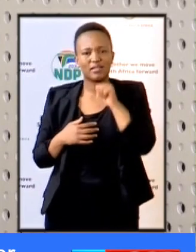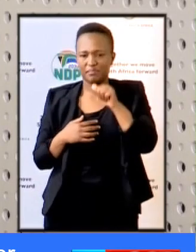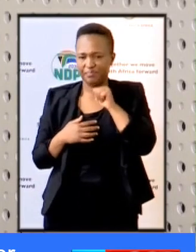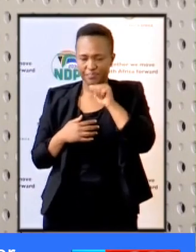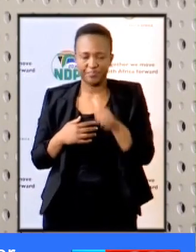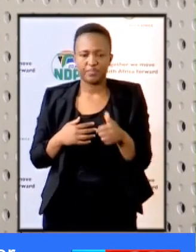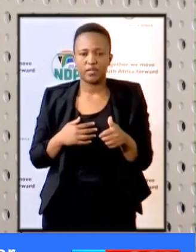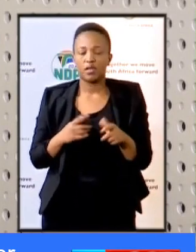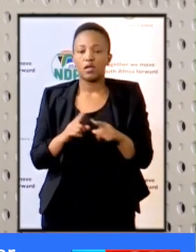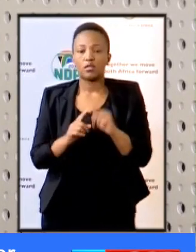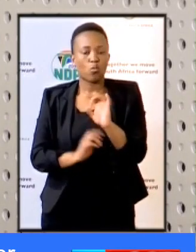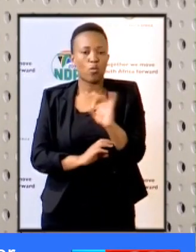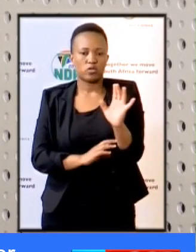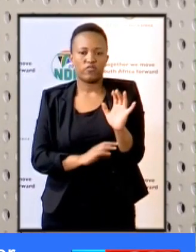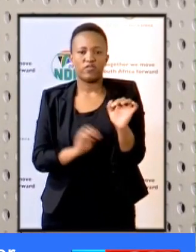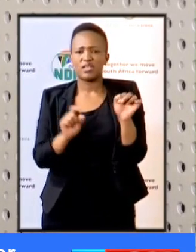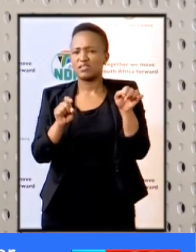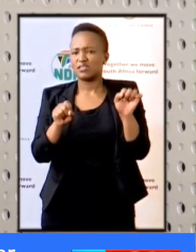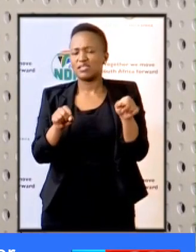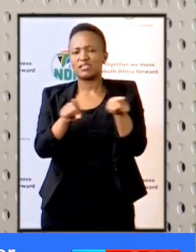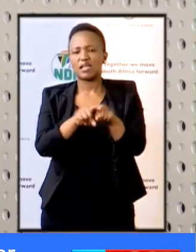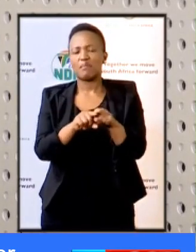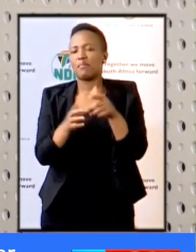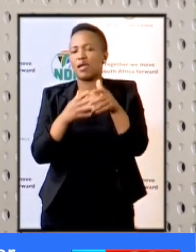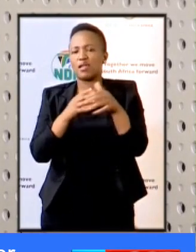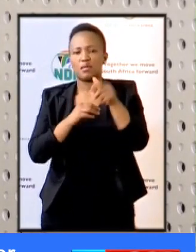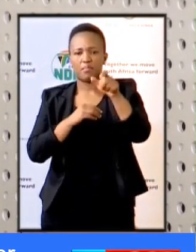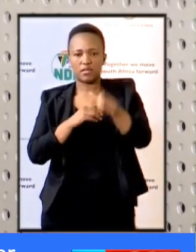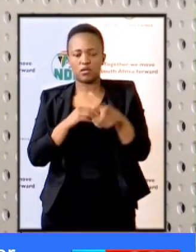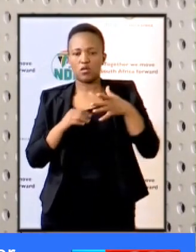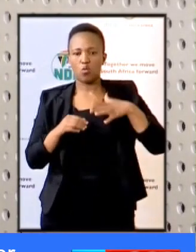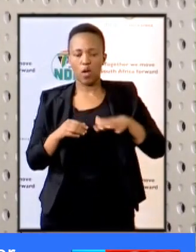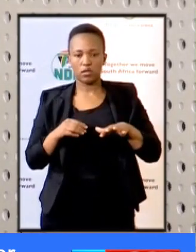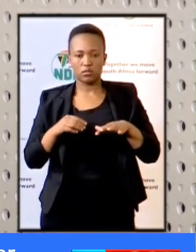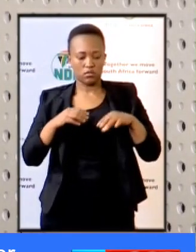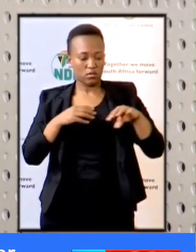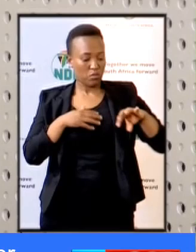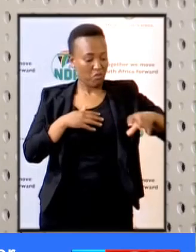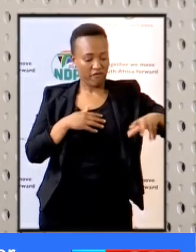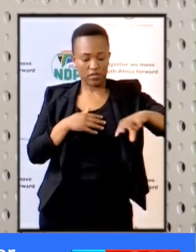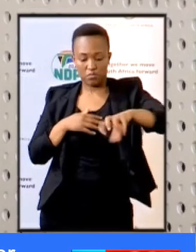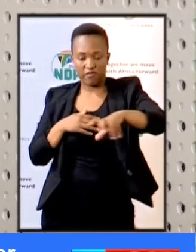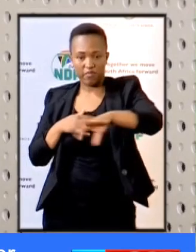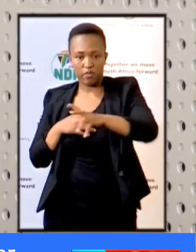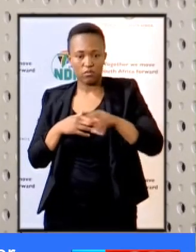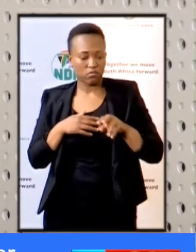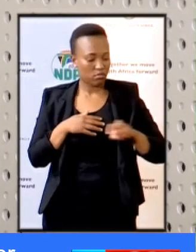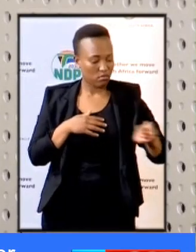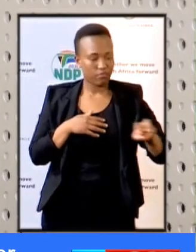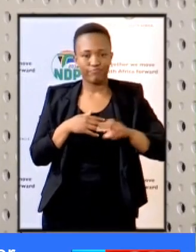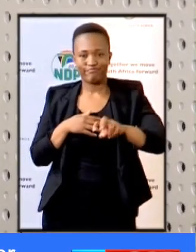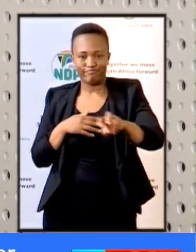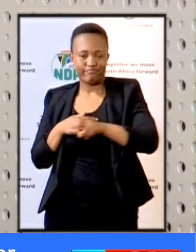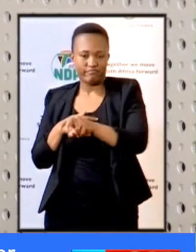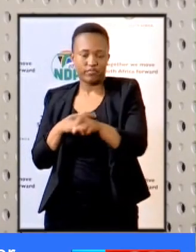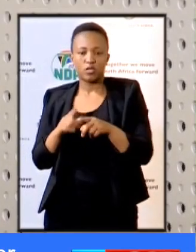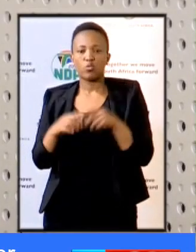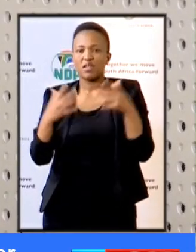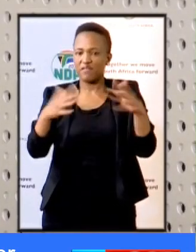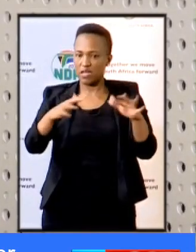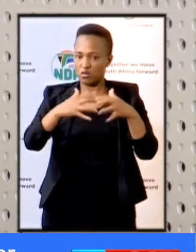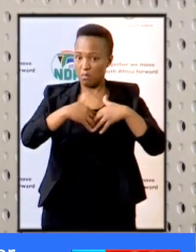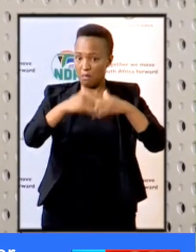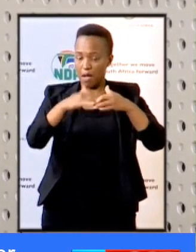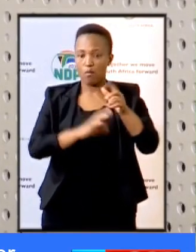Of course, like everybody else who needs to move from one province to the other, there is a norm that has been established that